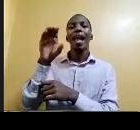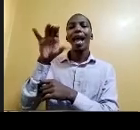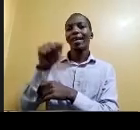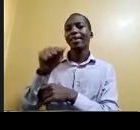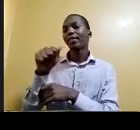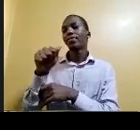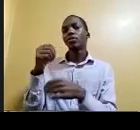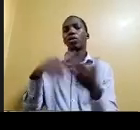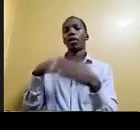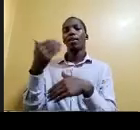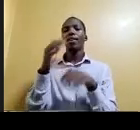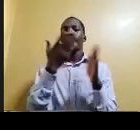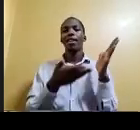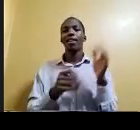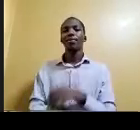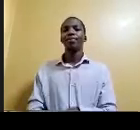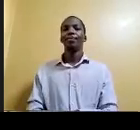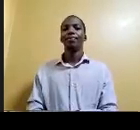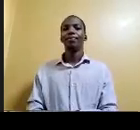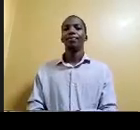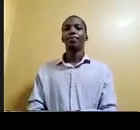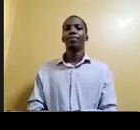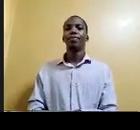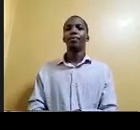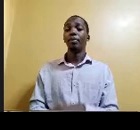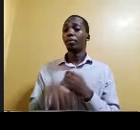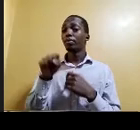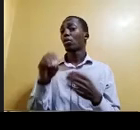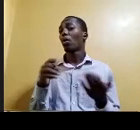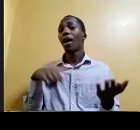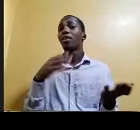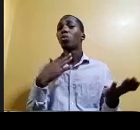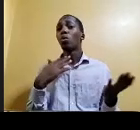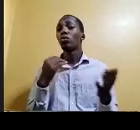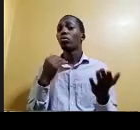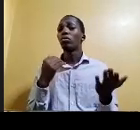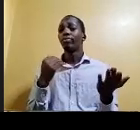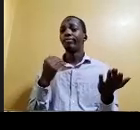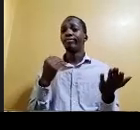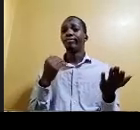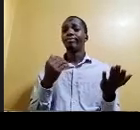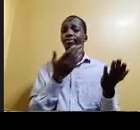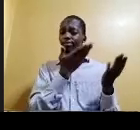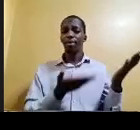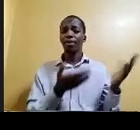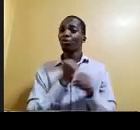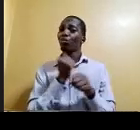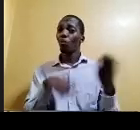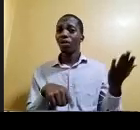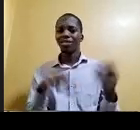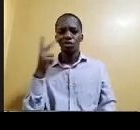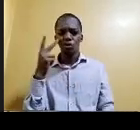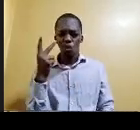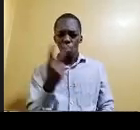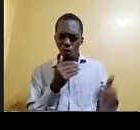step, please. So what do we want this mechanism to do is to closely monitor, at least at the